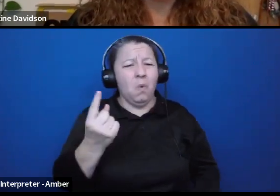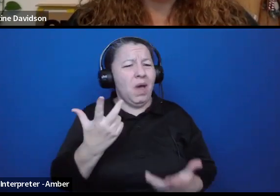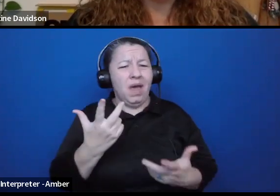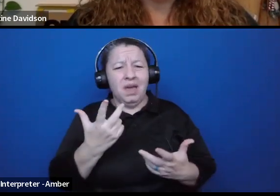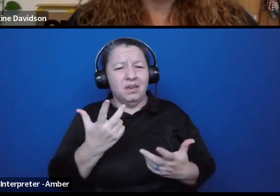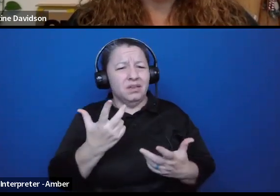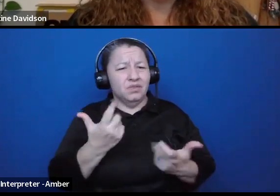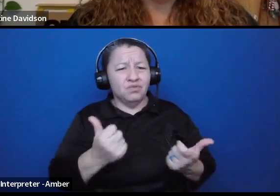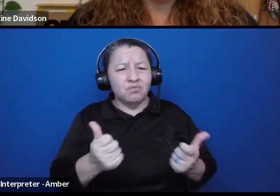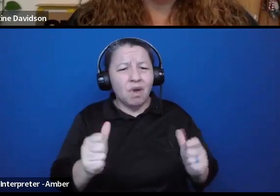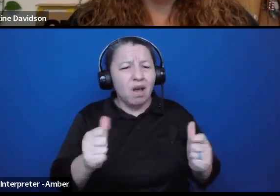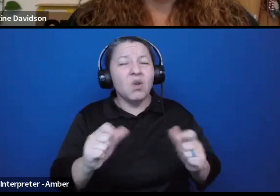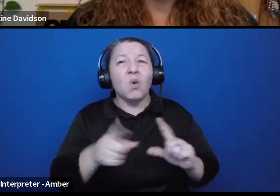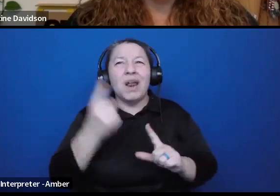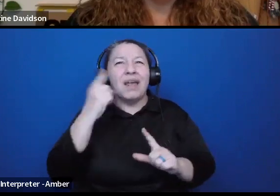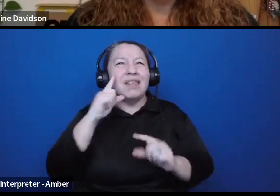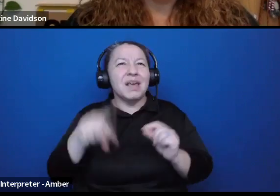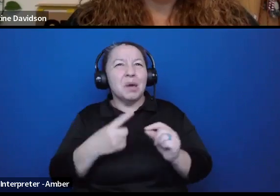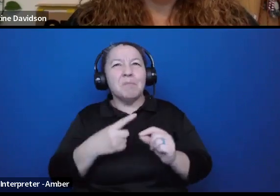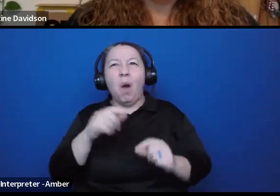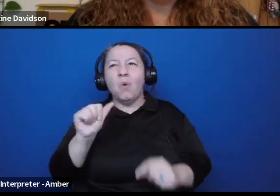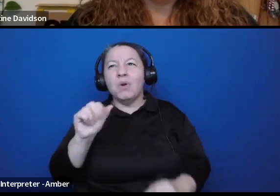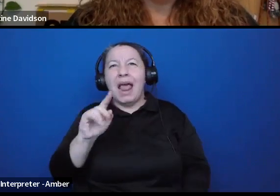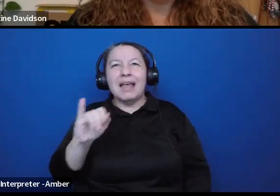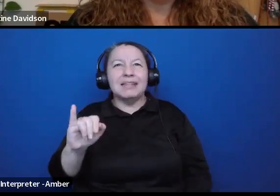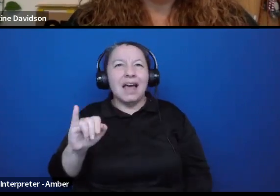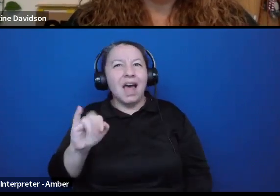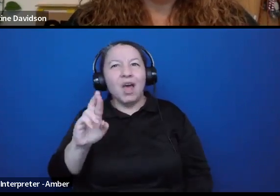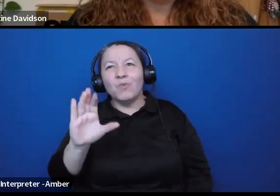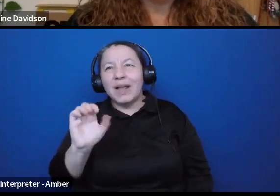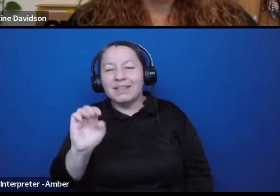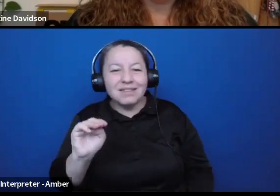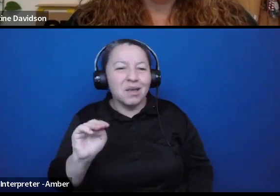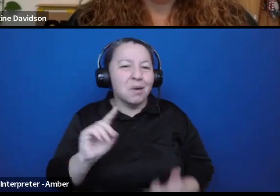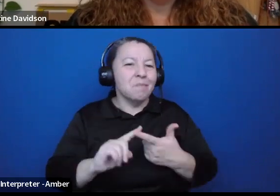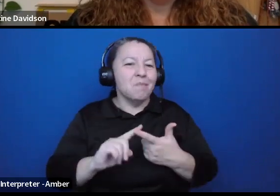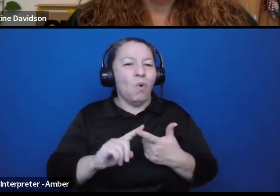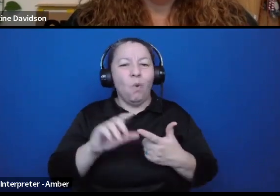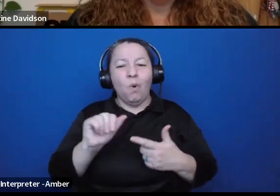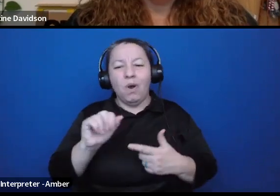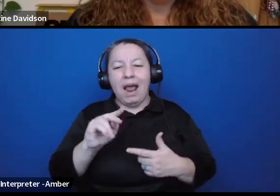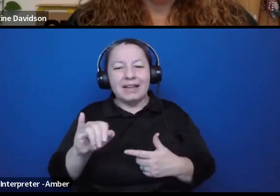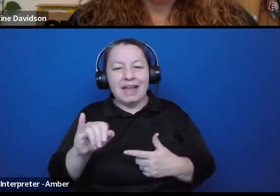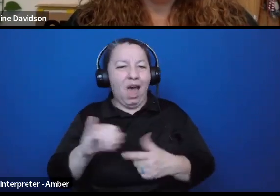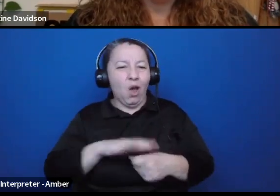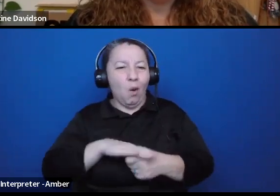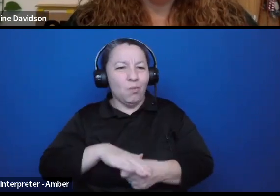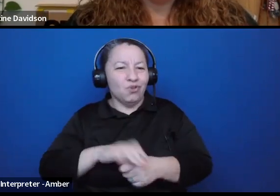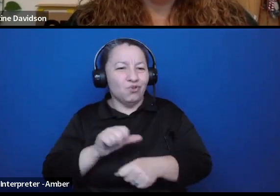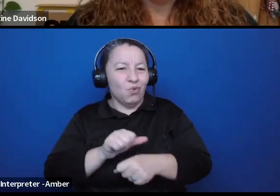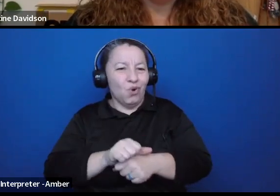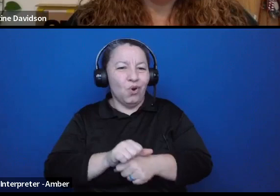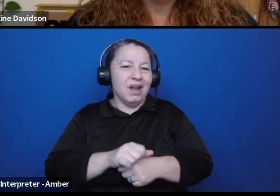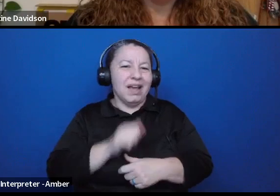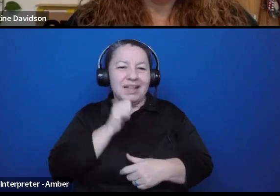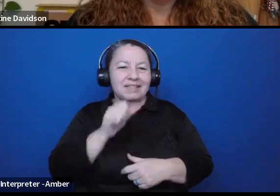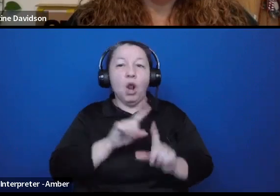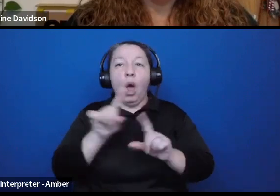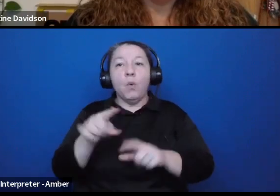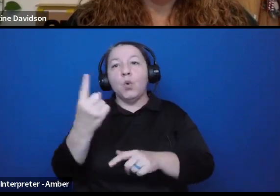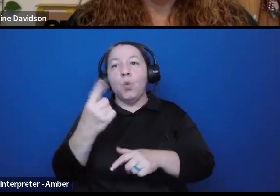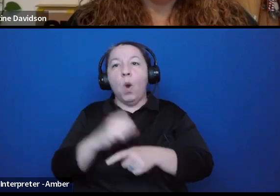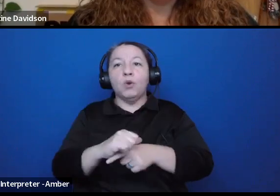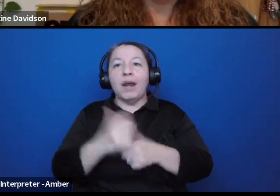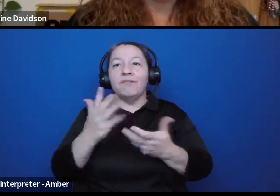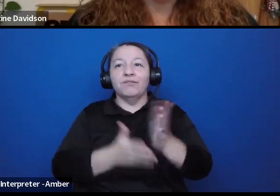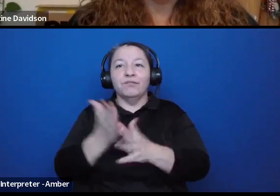about anti-racism work or anti-oppression work, it's not like I went to this training and it was a one and done. I know all the things now, and so I'm